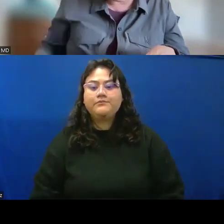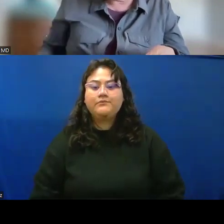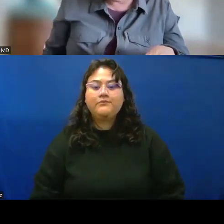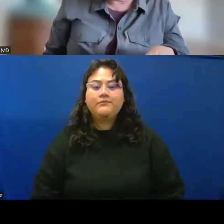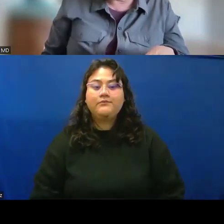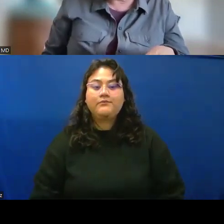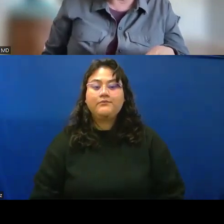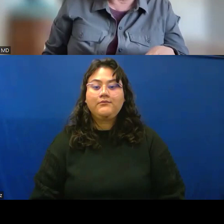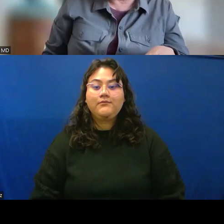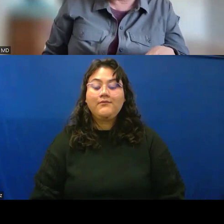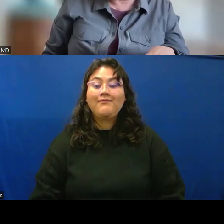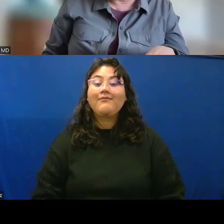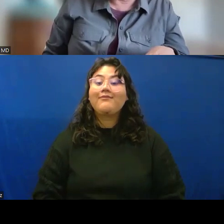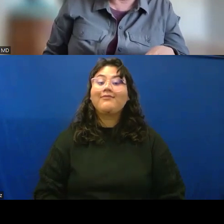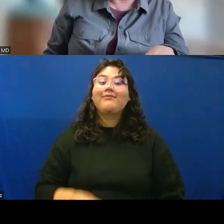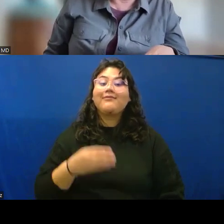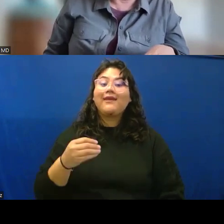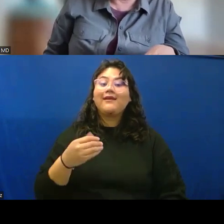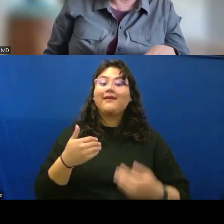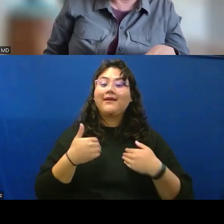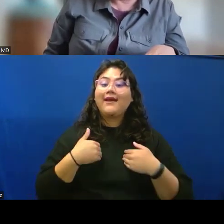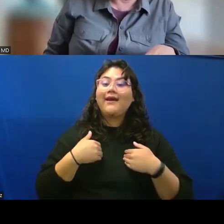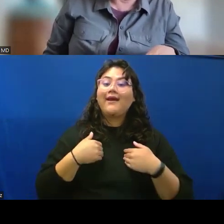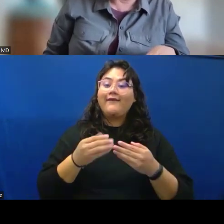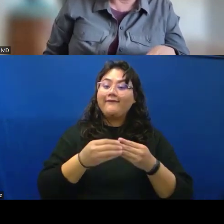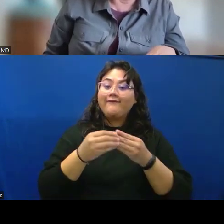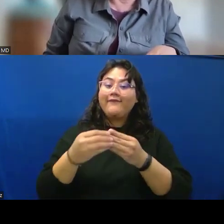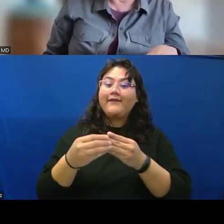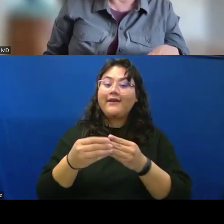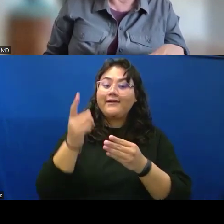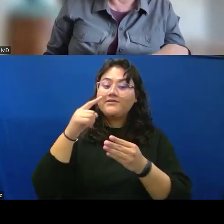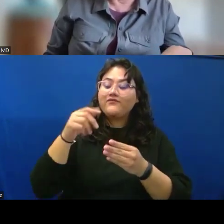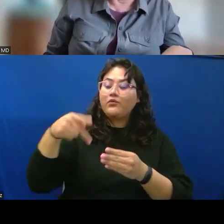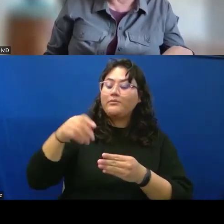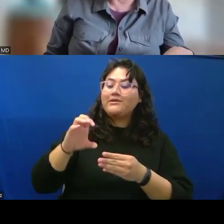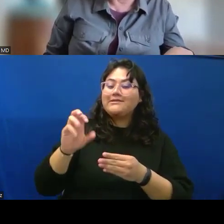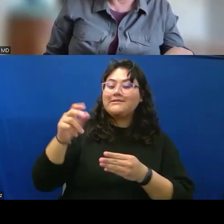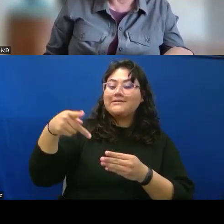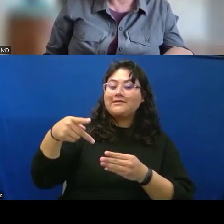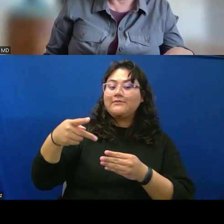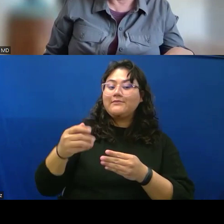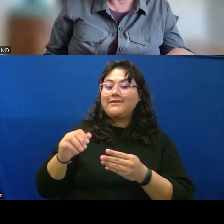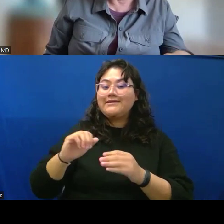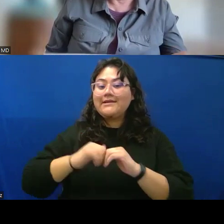And there is guidance for primary care pediatricians in caring for deaf and hard of hearing children in their